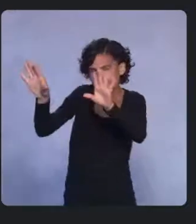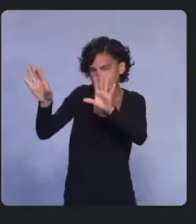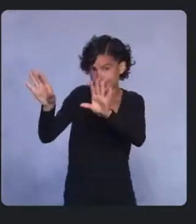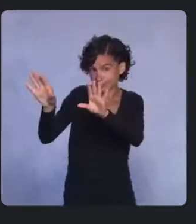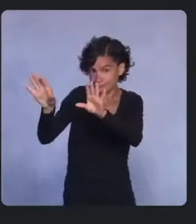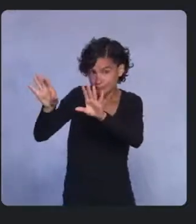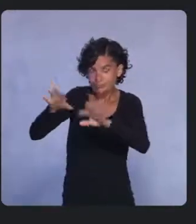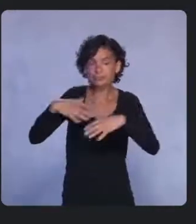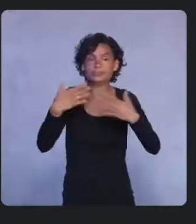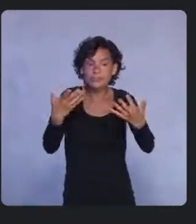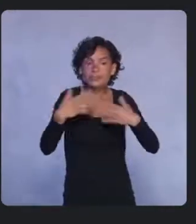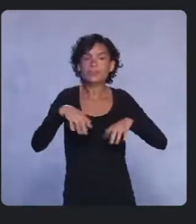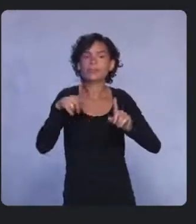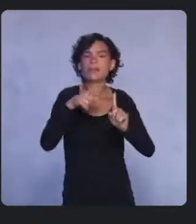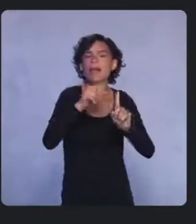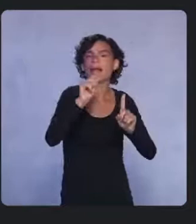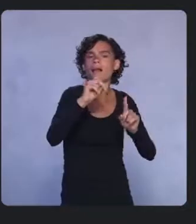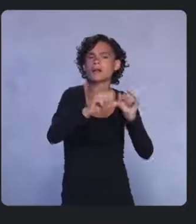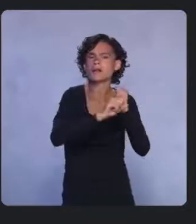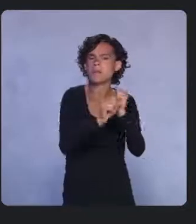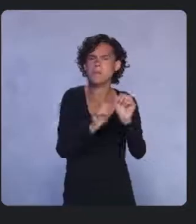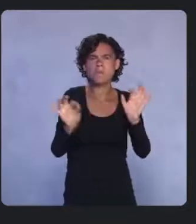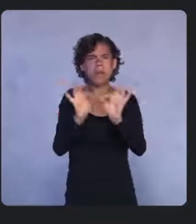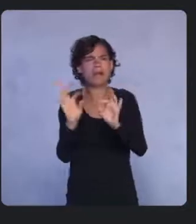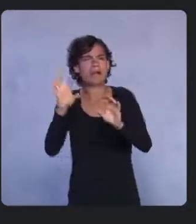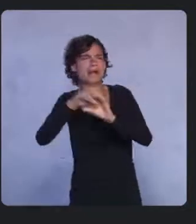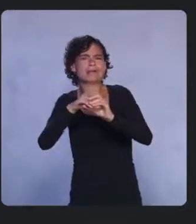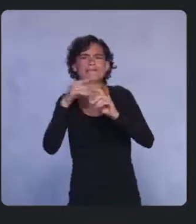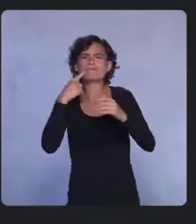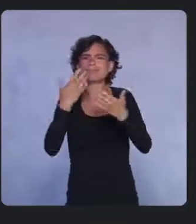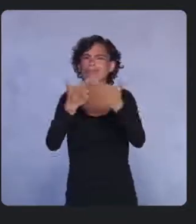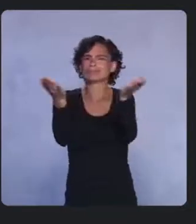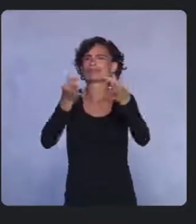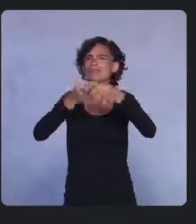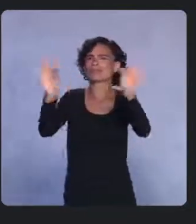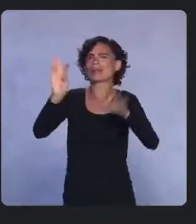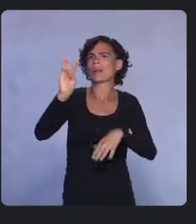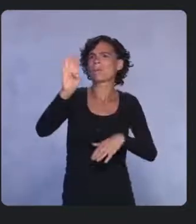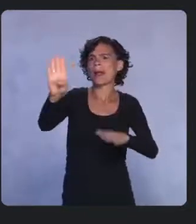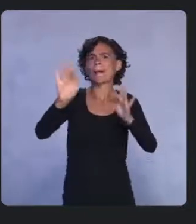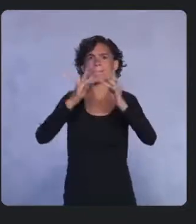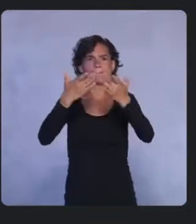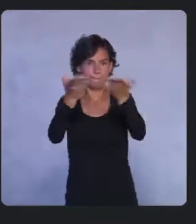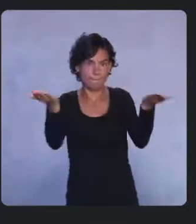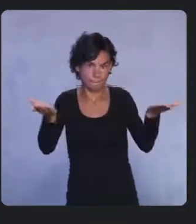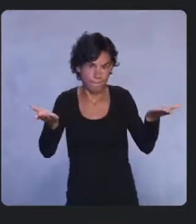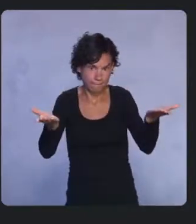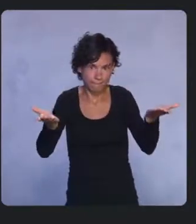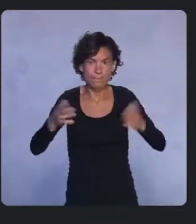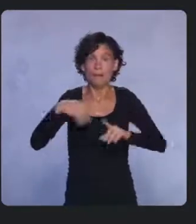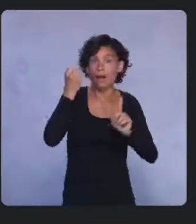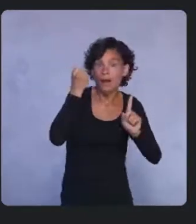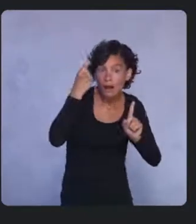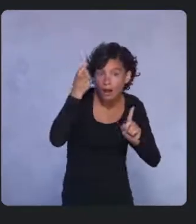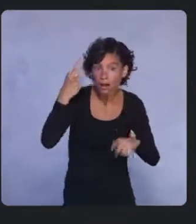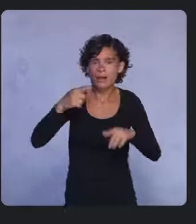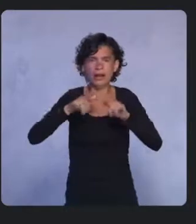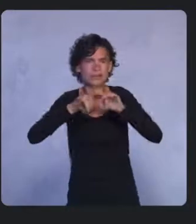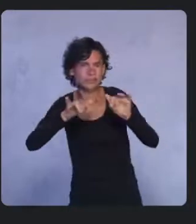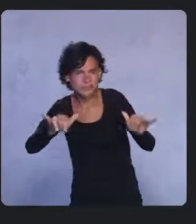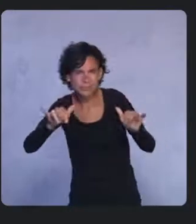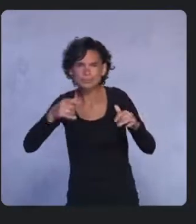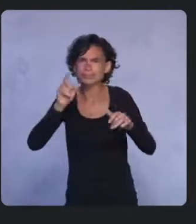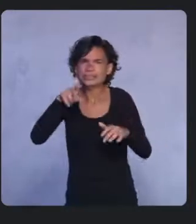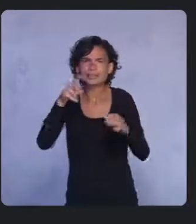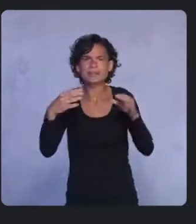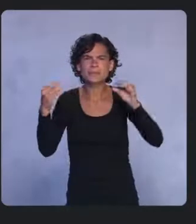that ads play an important role in supporting a free and open web for everyone, we're equally committed to making the web more private and